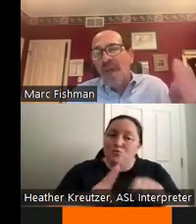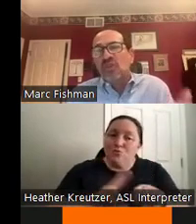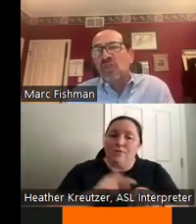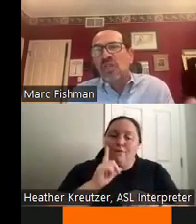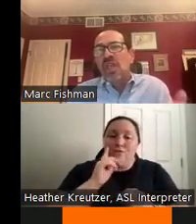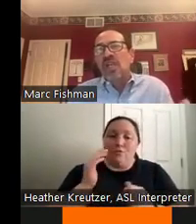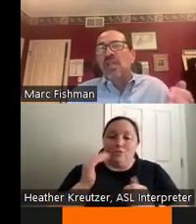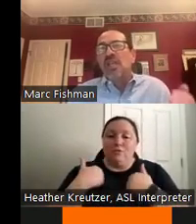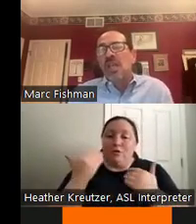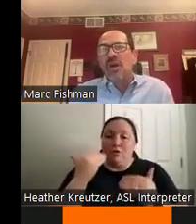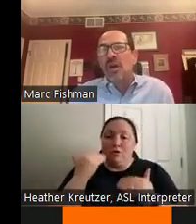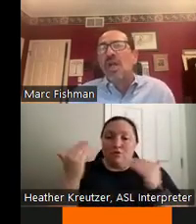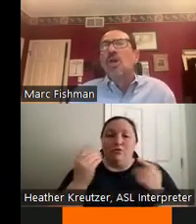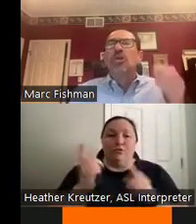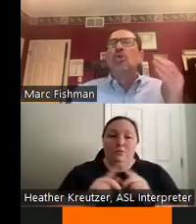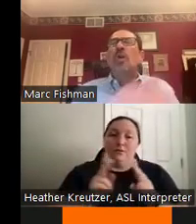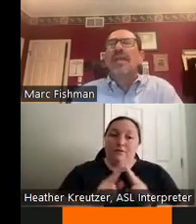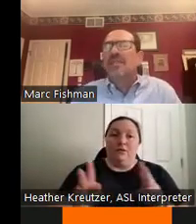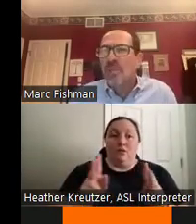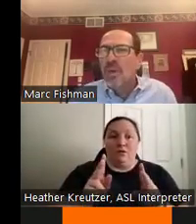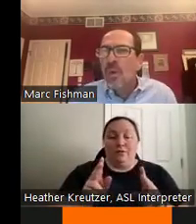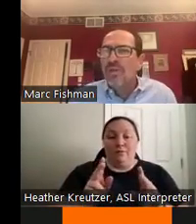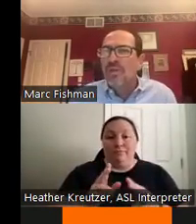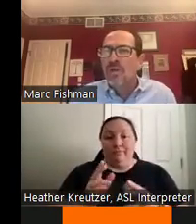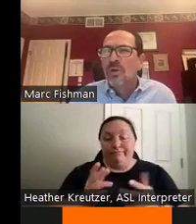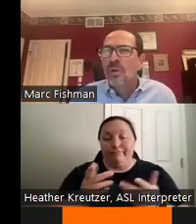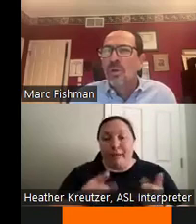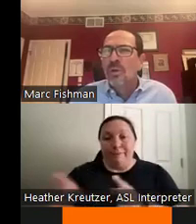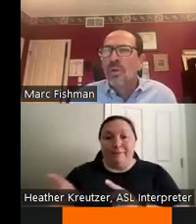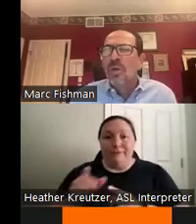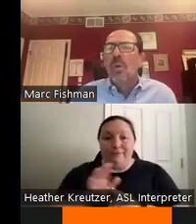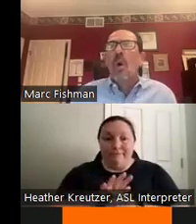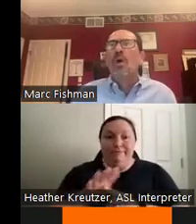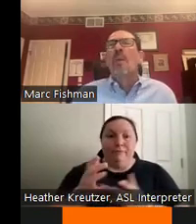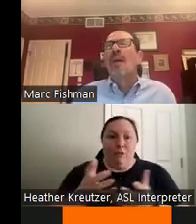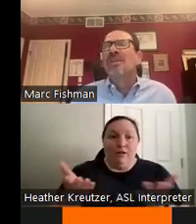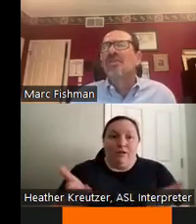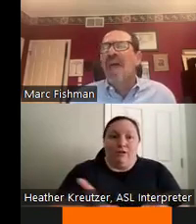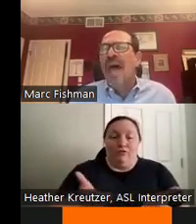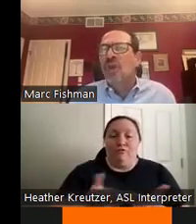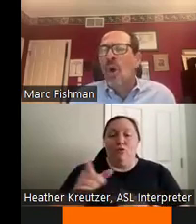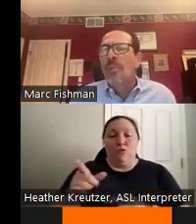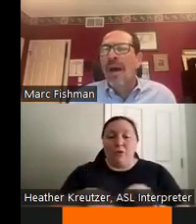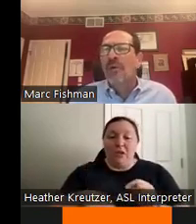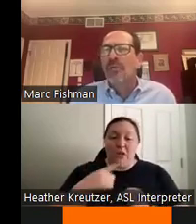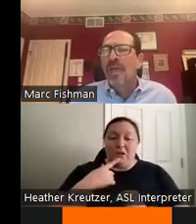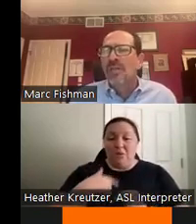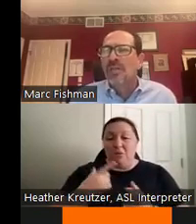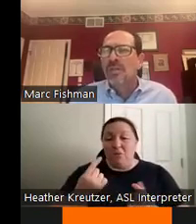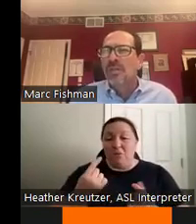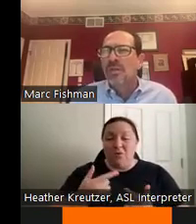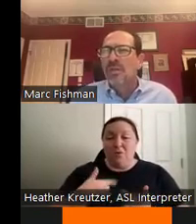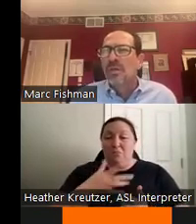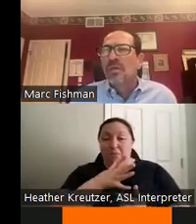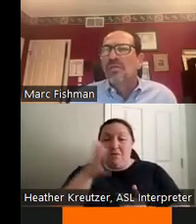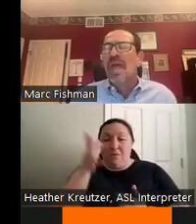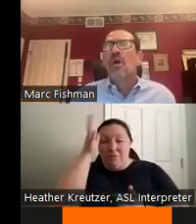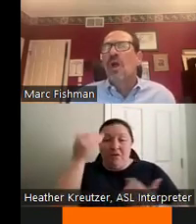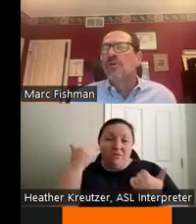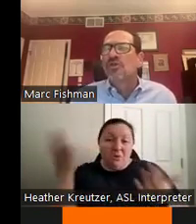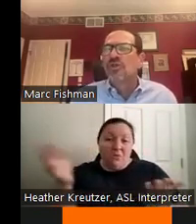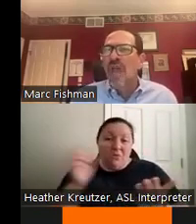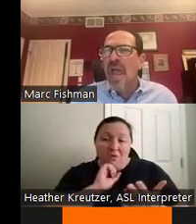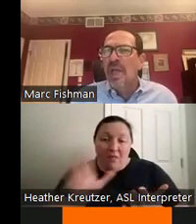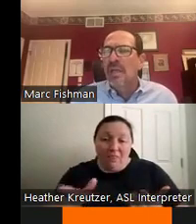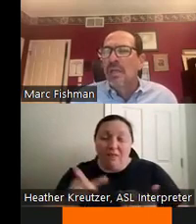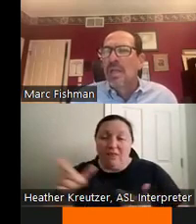it's especially salient here. You can't tell me what to do. What do mom and dad know about this? They